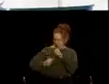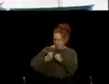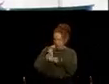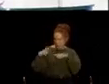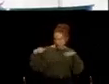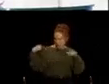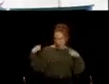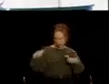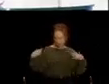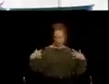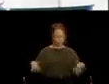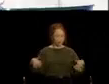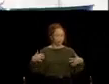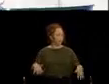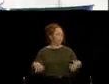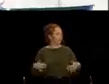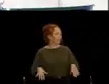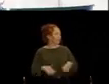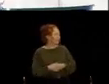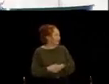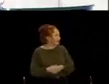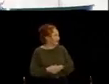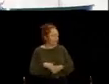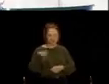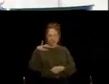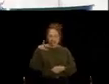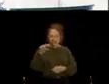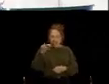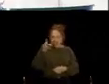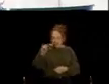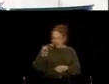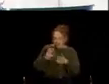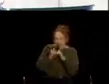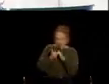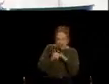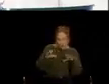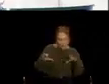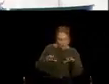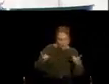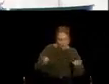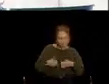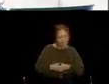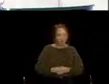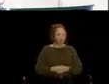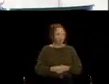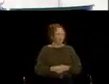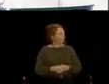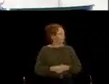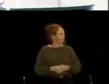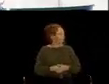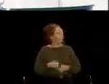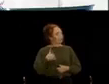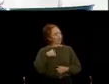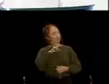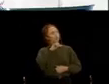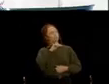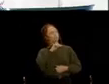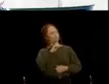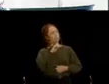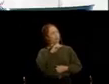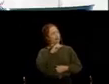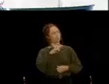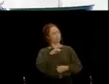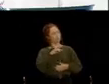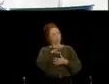Goodness gracious. Lori, how did you do it? So I'm going to be looking at my phone today. I'm not